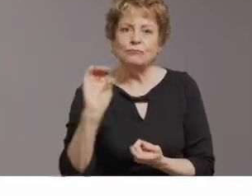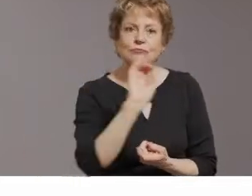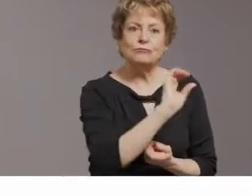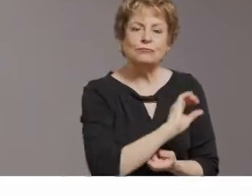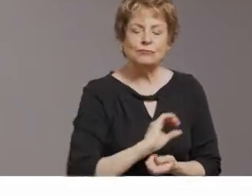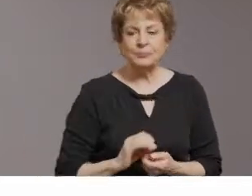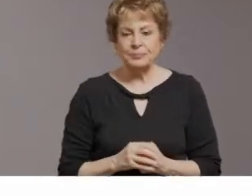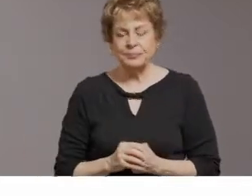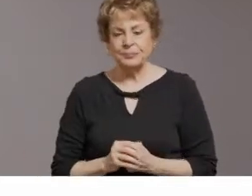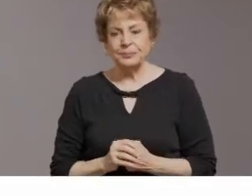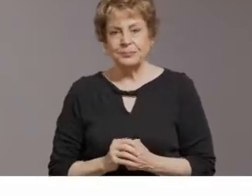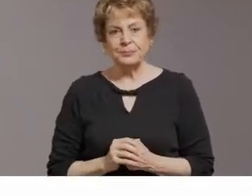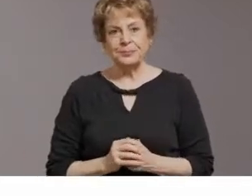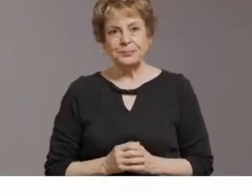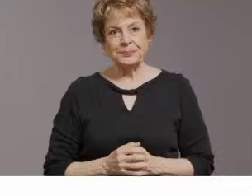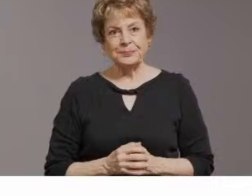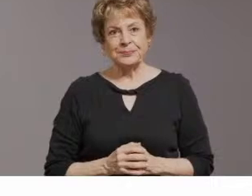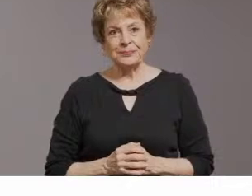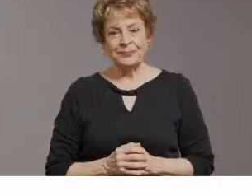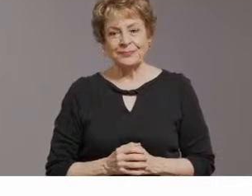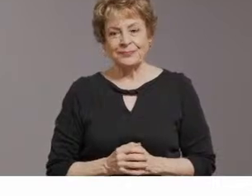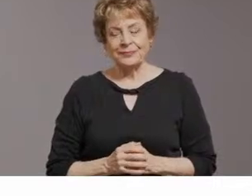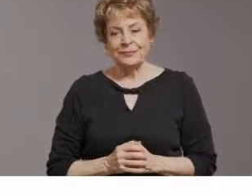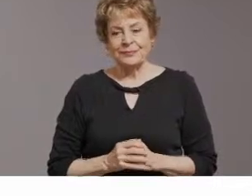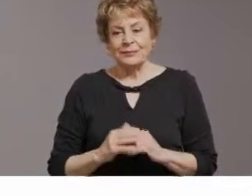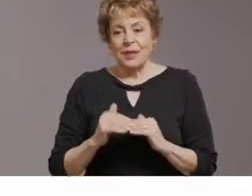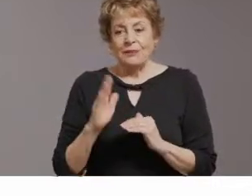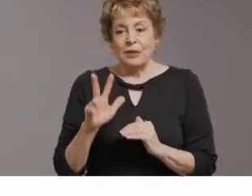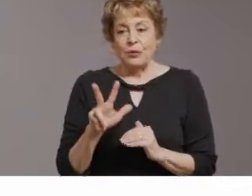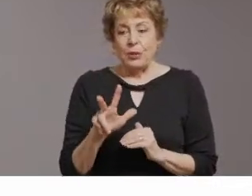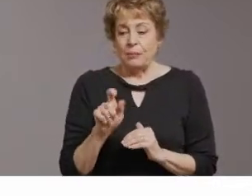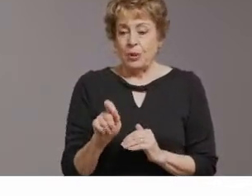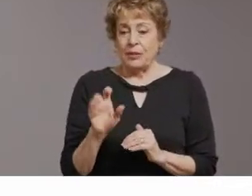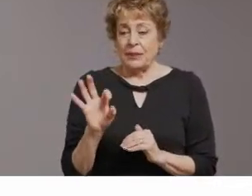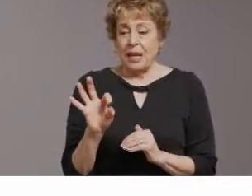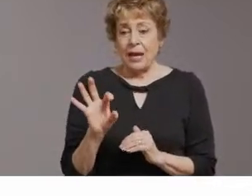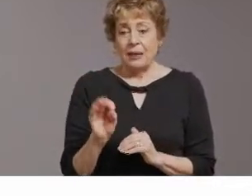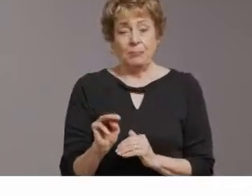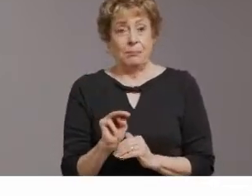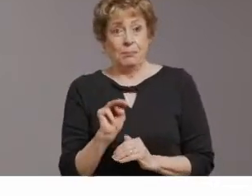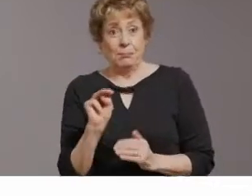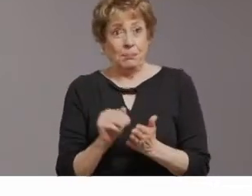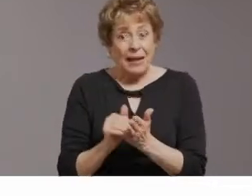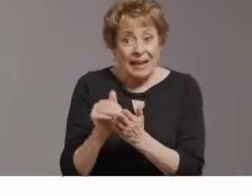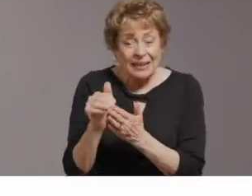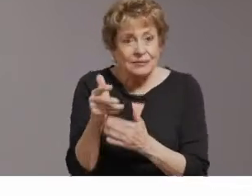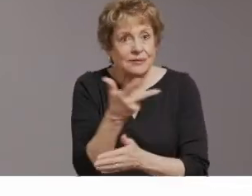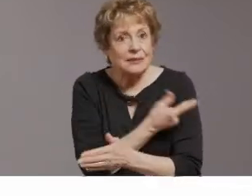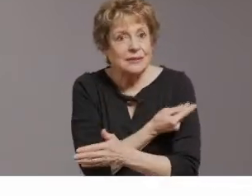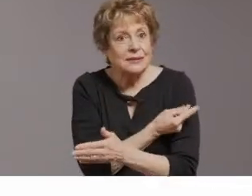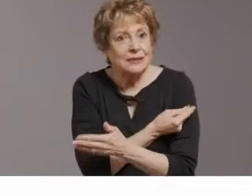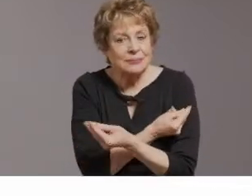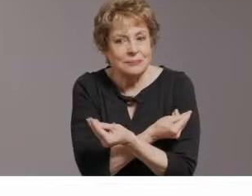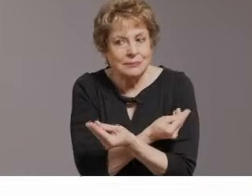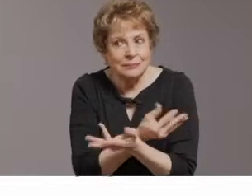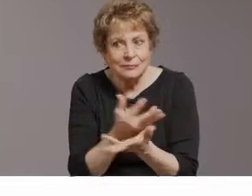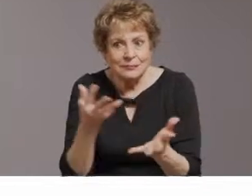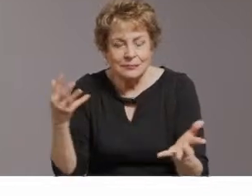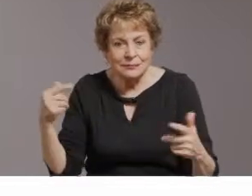We have hit over 3.9 million doses of vaccine administered in Arizona. That's to